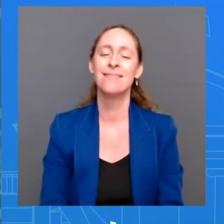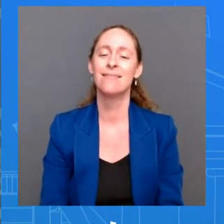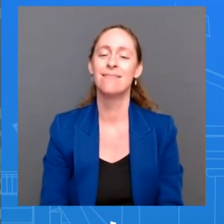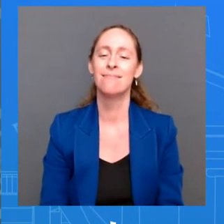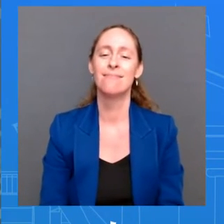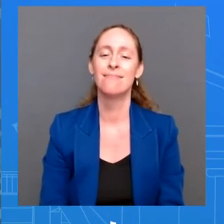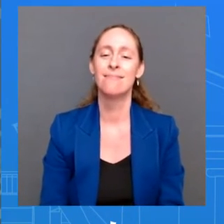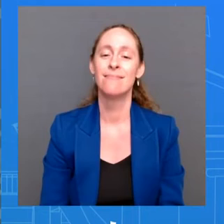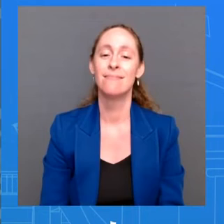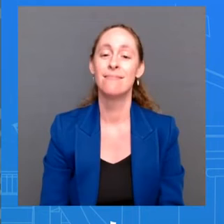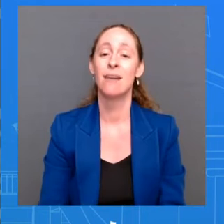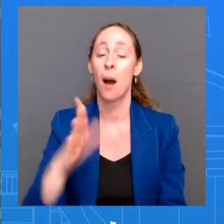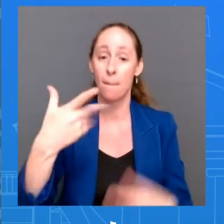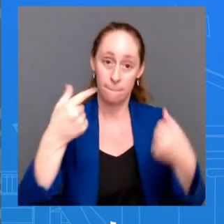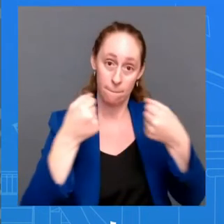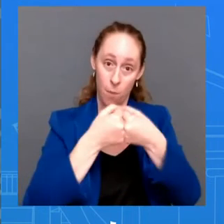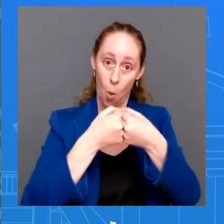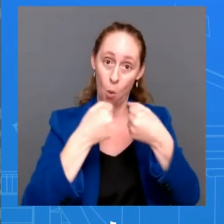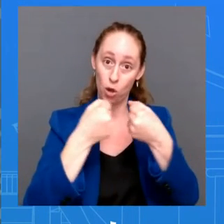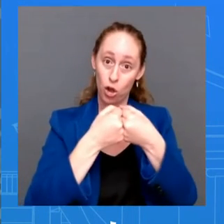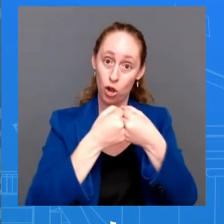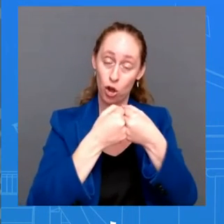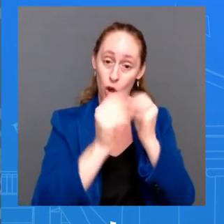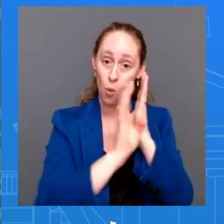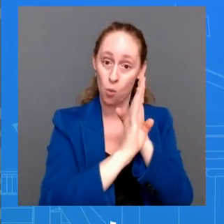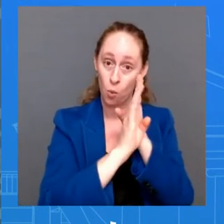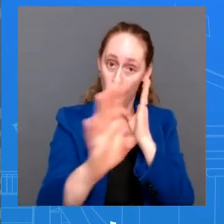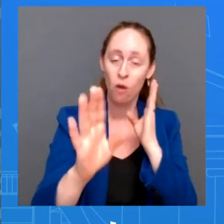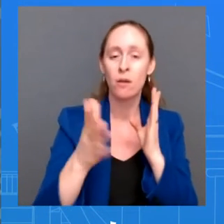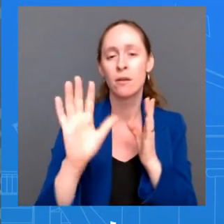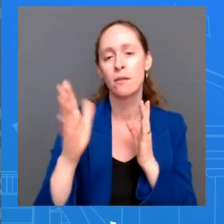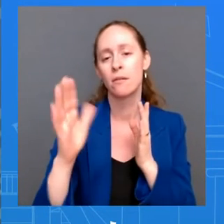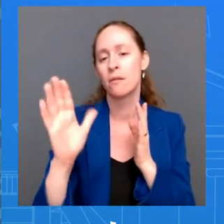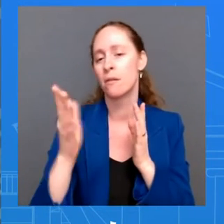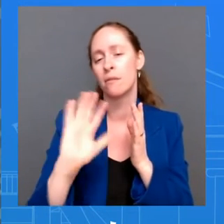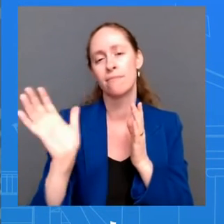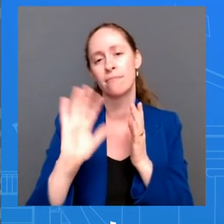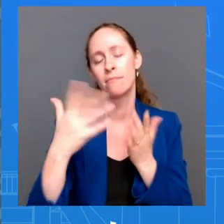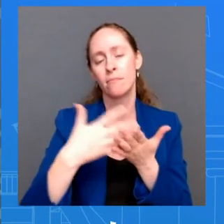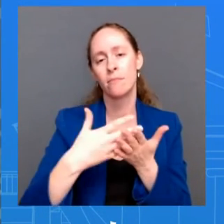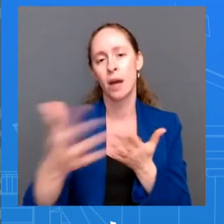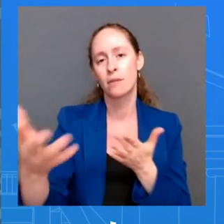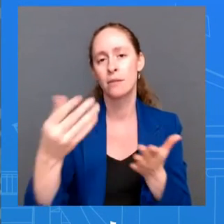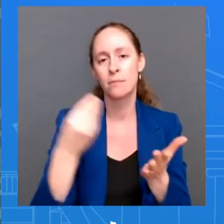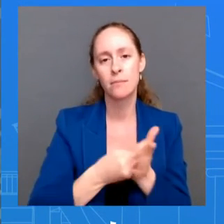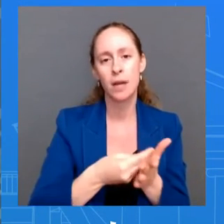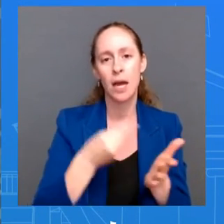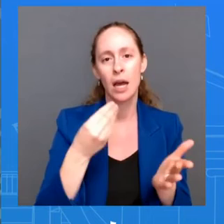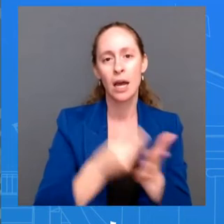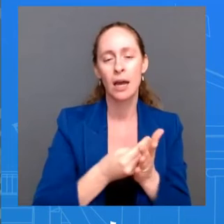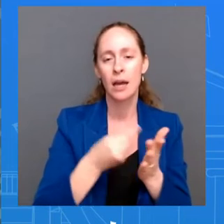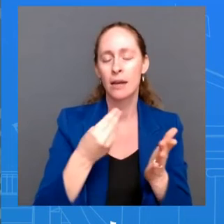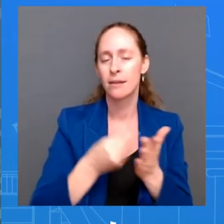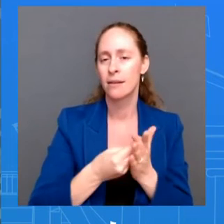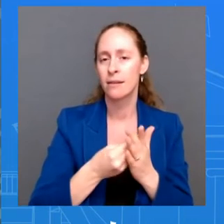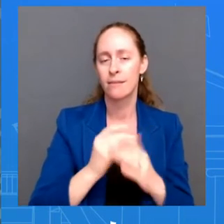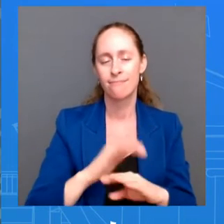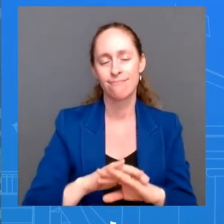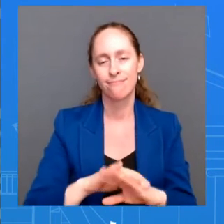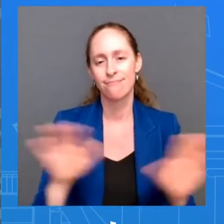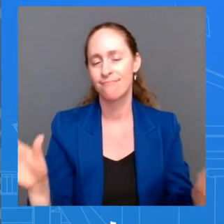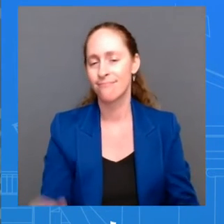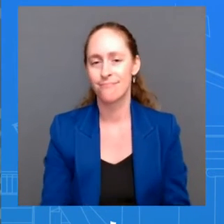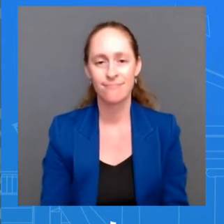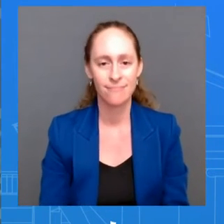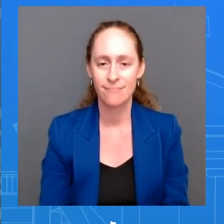use of taxpayer dollars. So it's ineffective of taxpayer dollars, dollars that actually went to the military that the